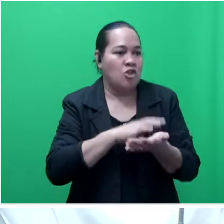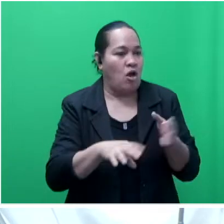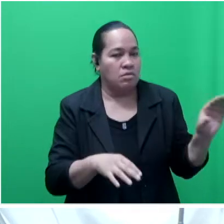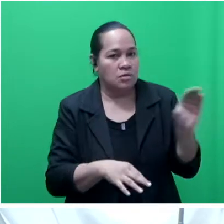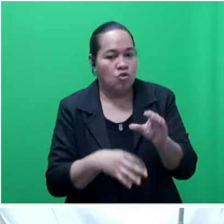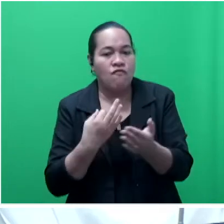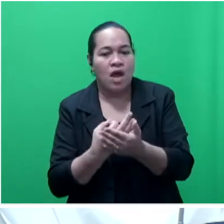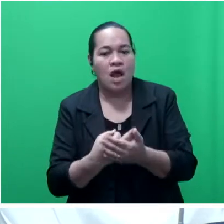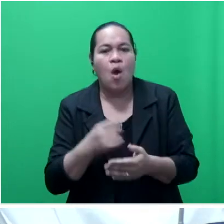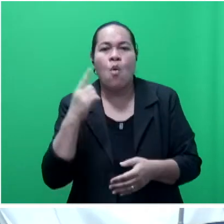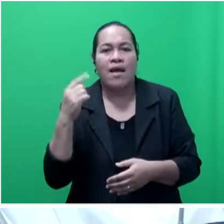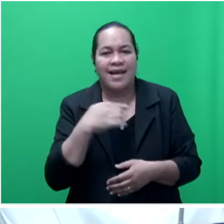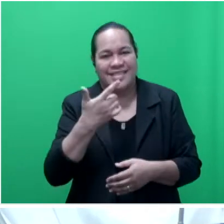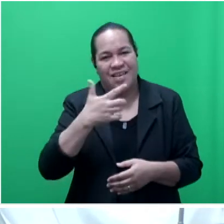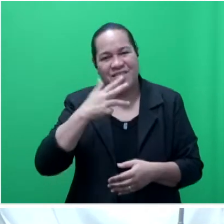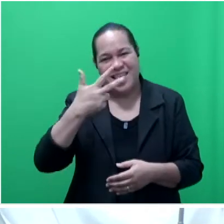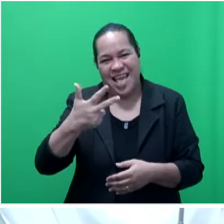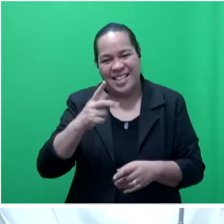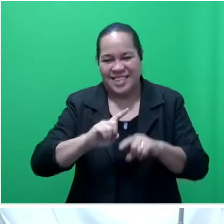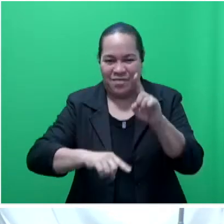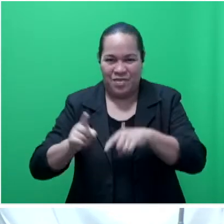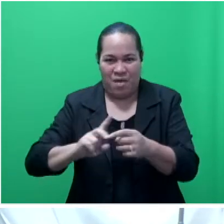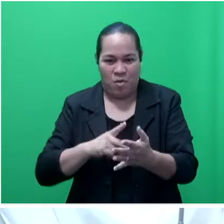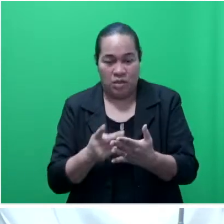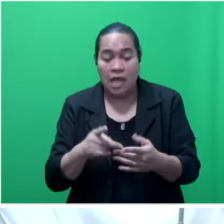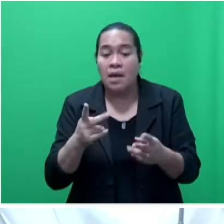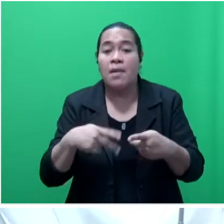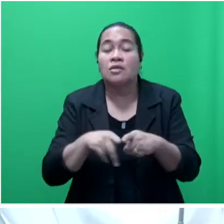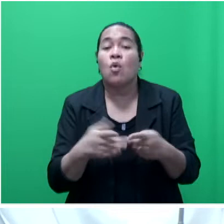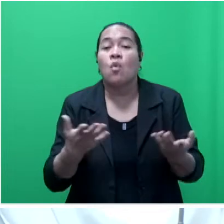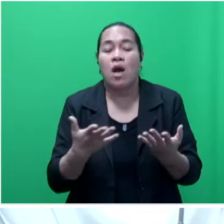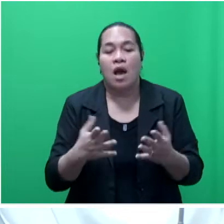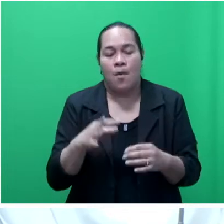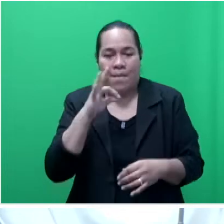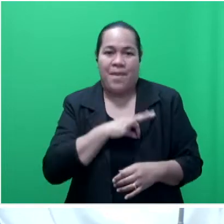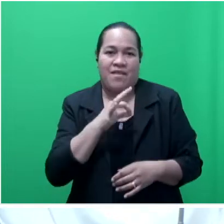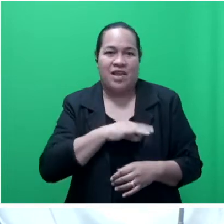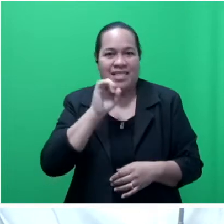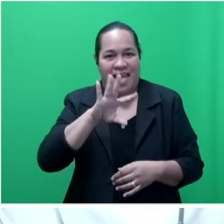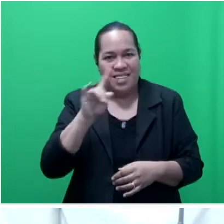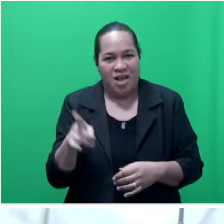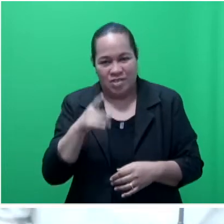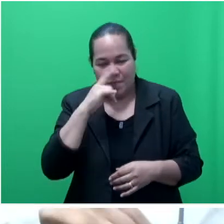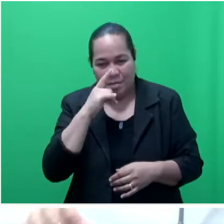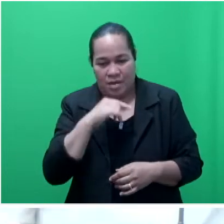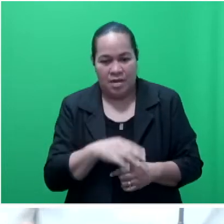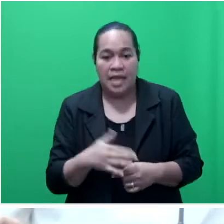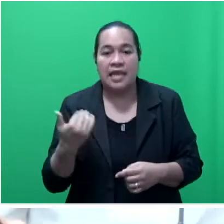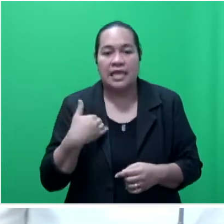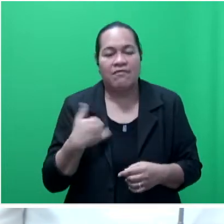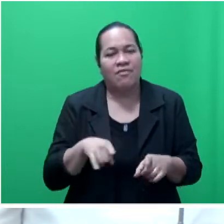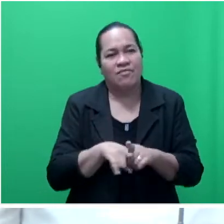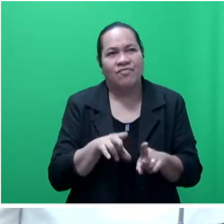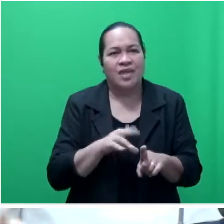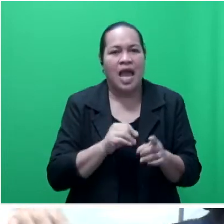of 178 schemes. And these areas, Mr. Speaker, sir, will benefit about 10,000 Fijians living in the various, for example,